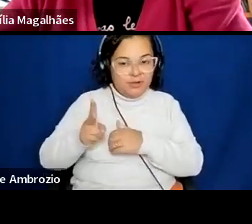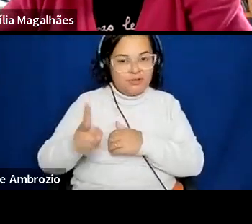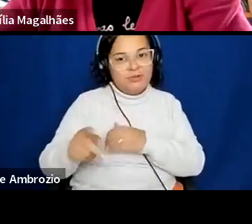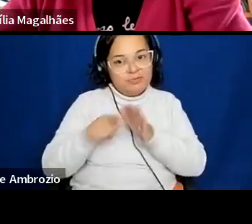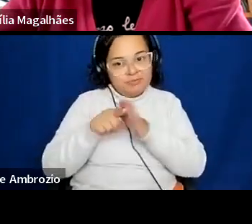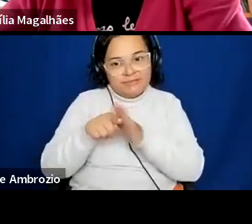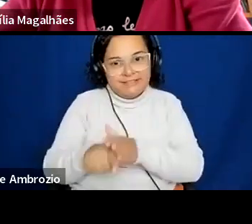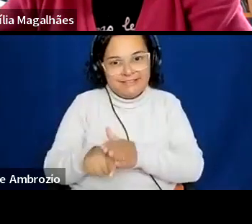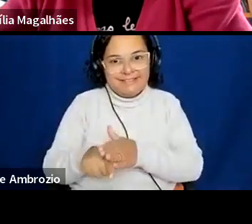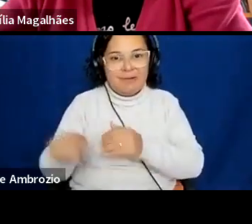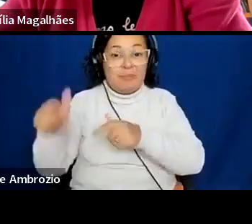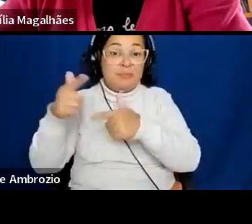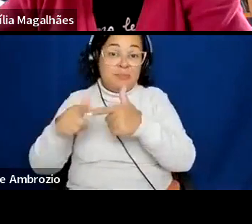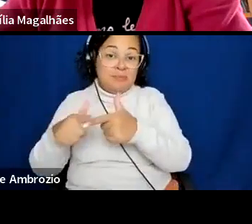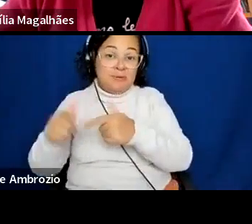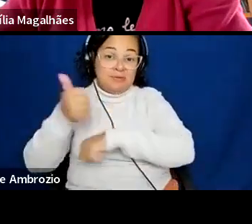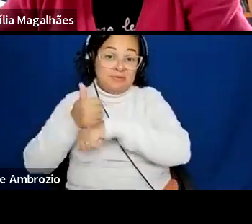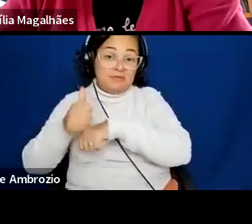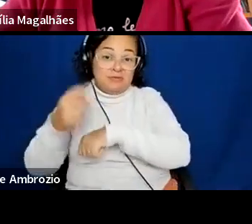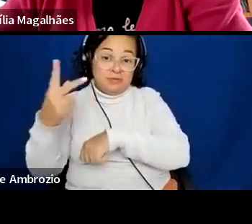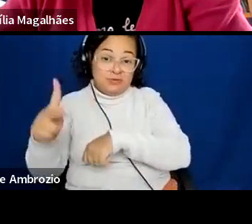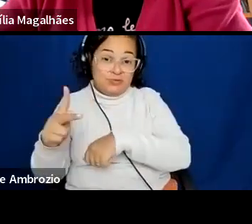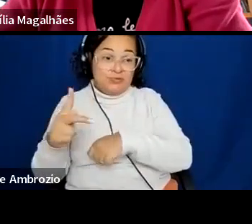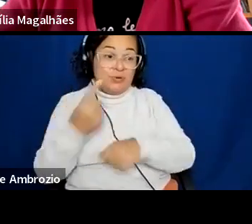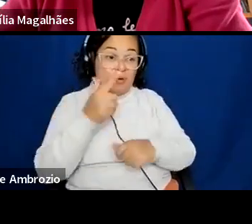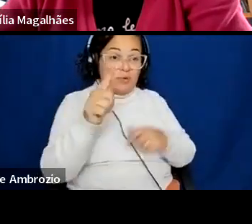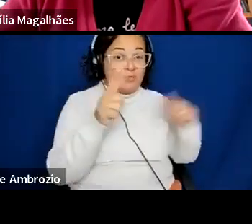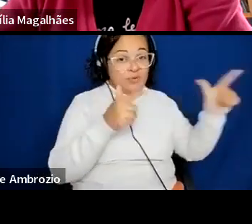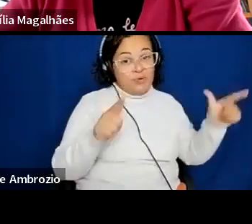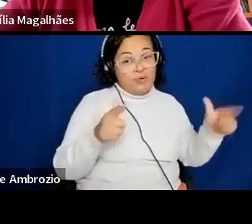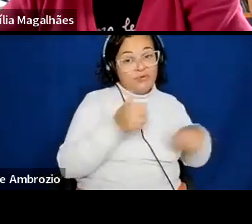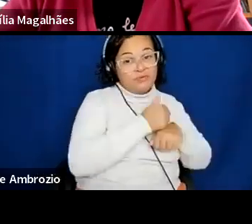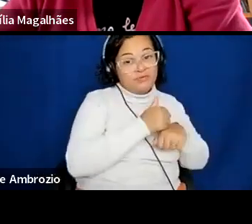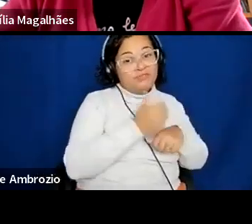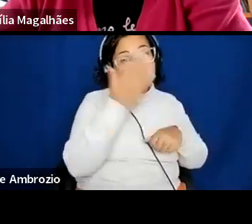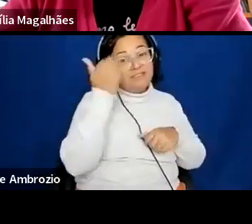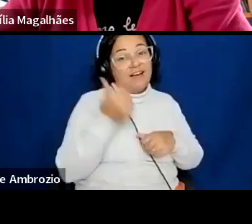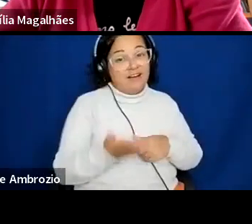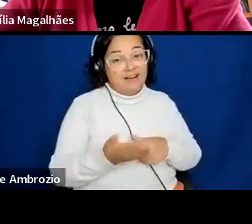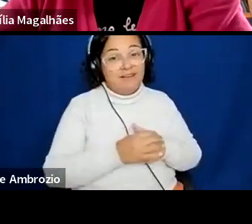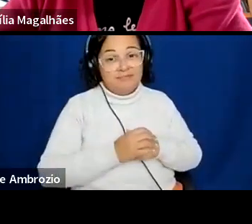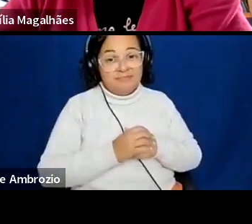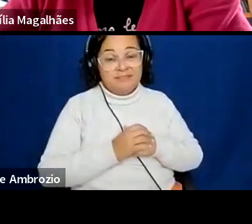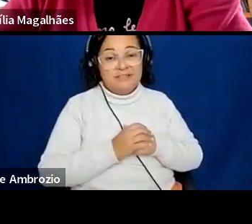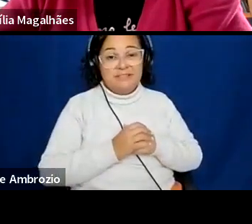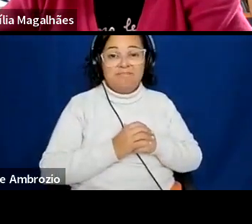other professions in Brazil. We've talked a little bit about these new developments today.